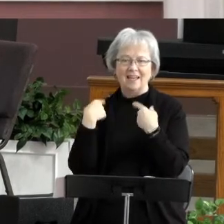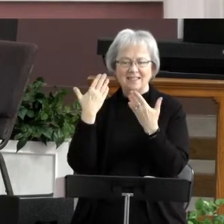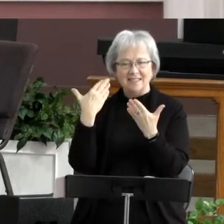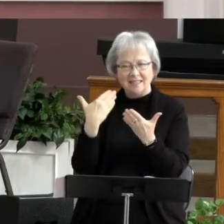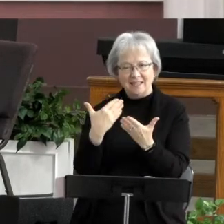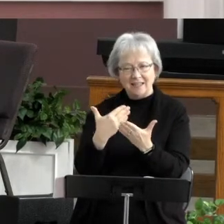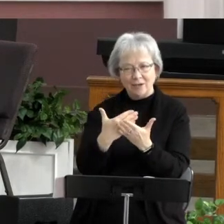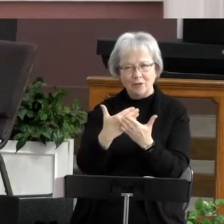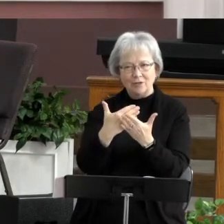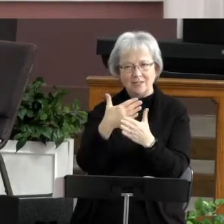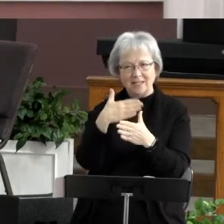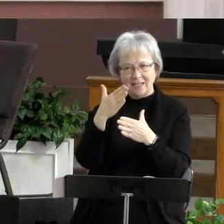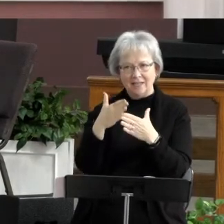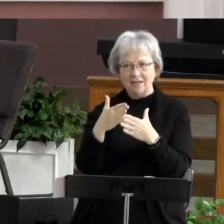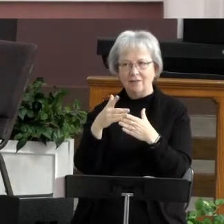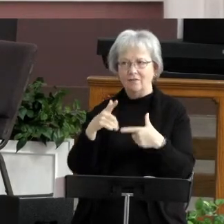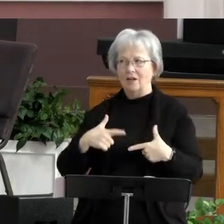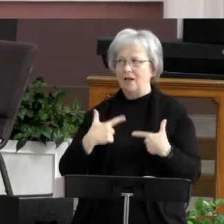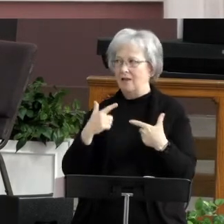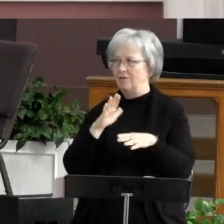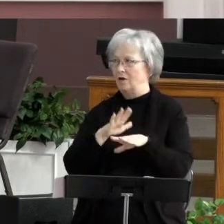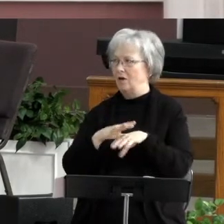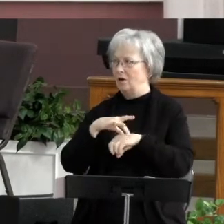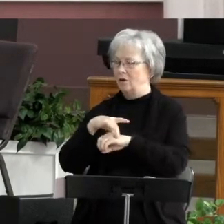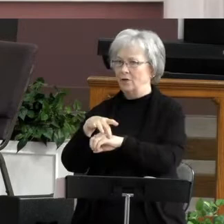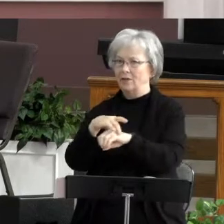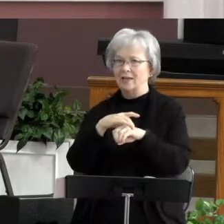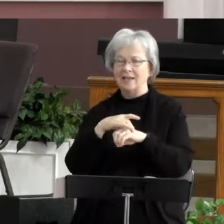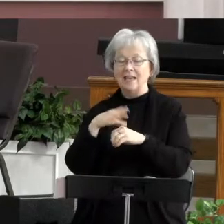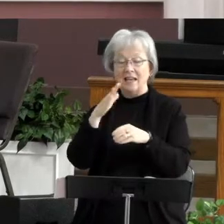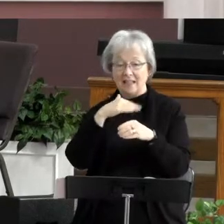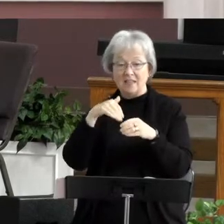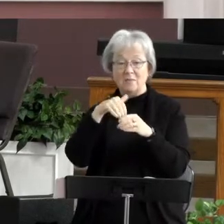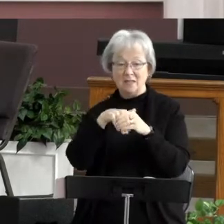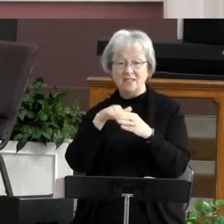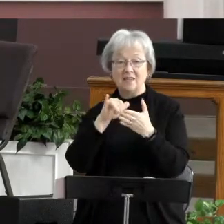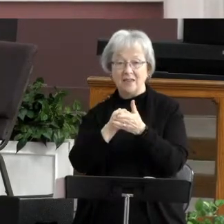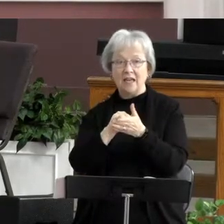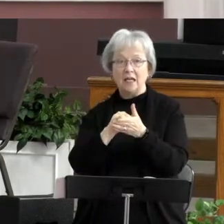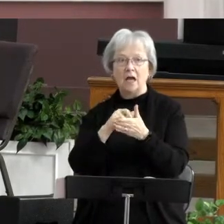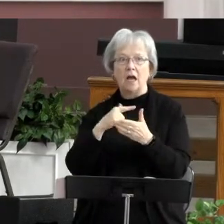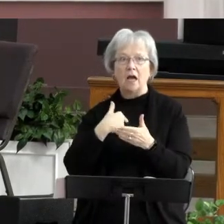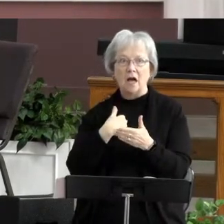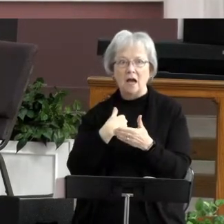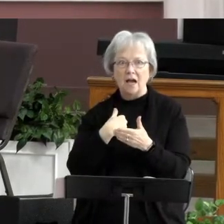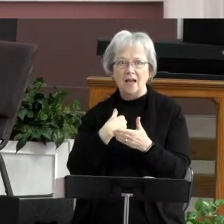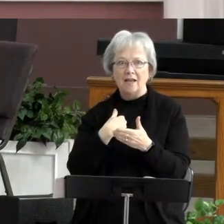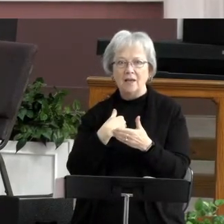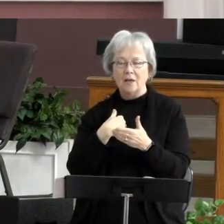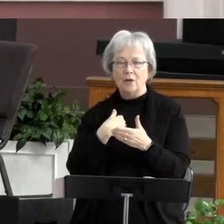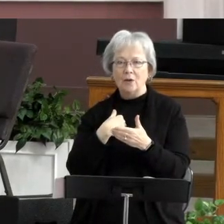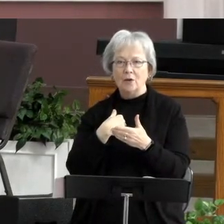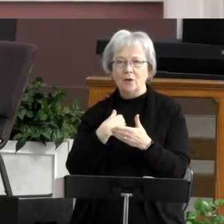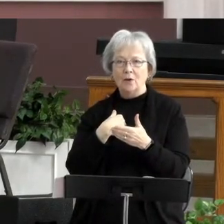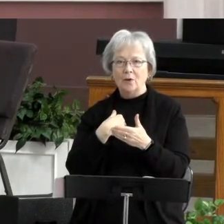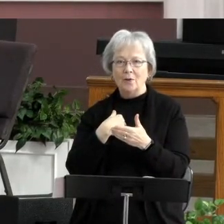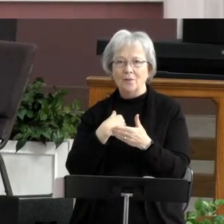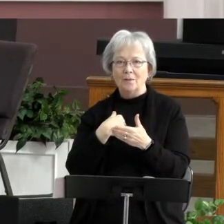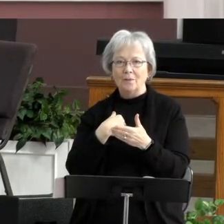here on earth. And in the midst of that, I want to share with you, I got to be a part of a worship